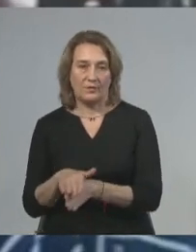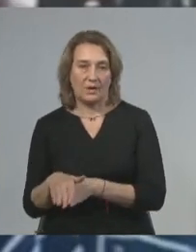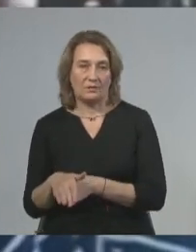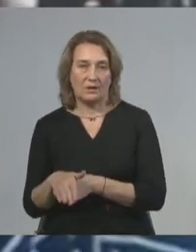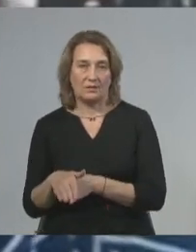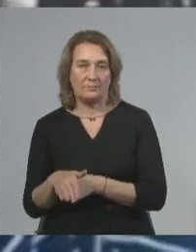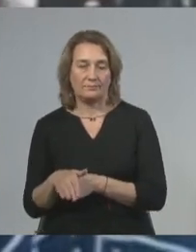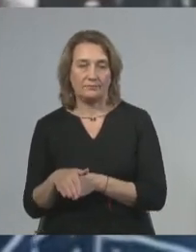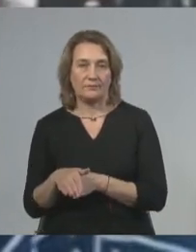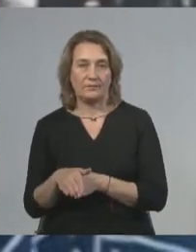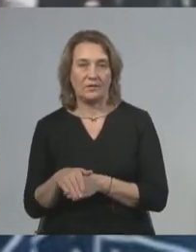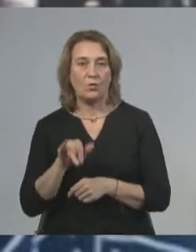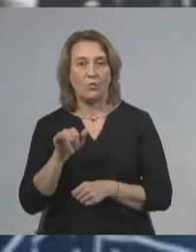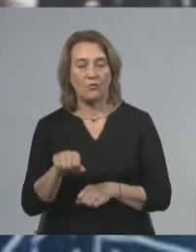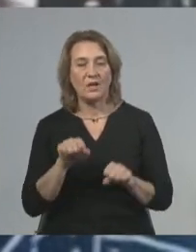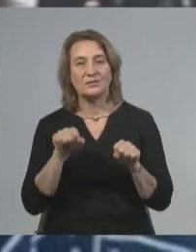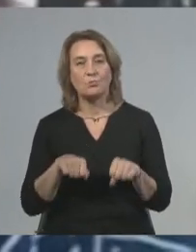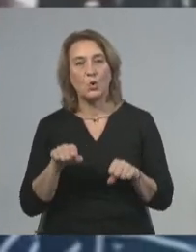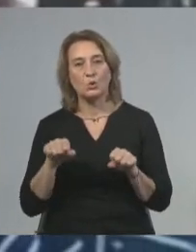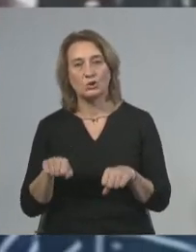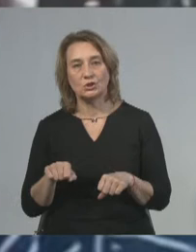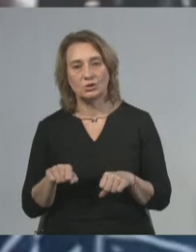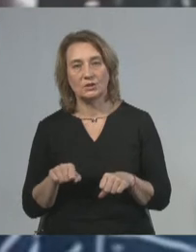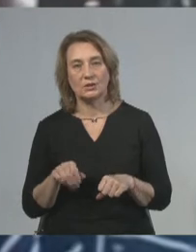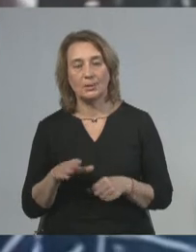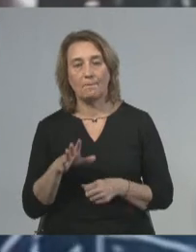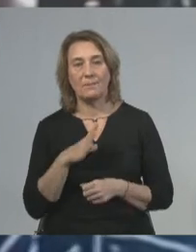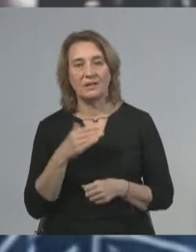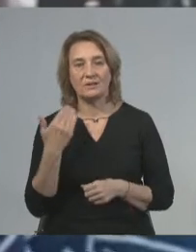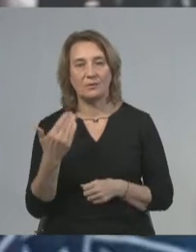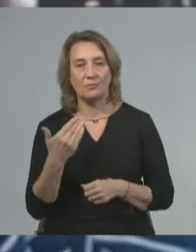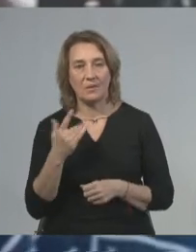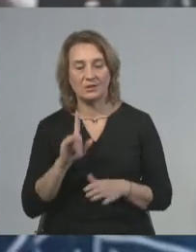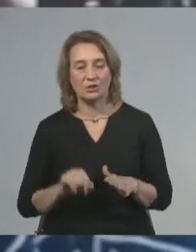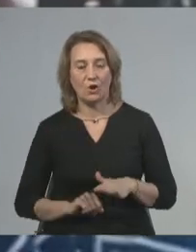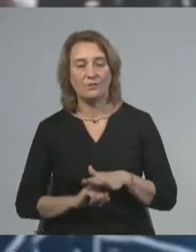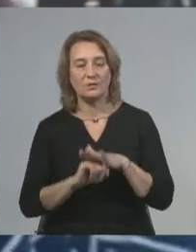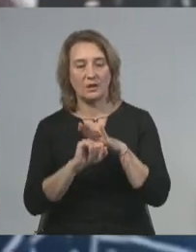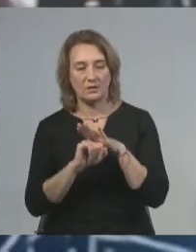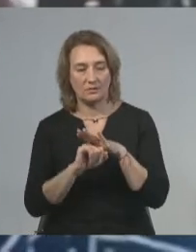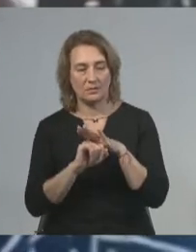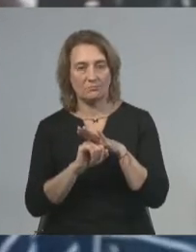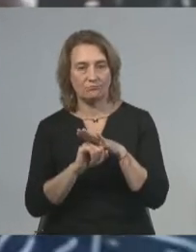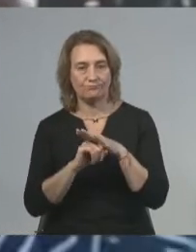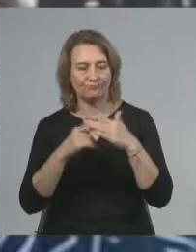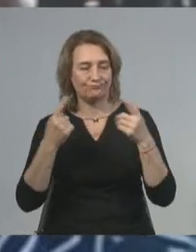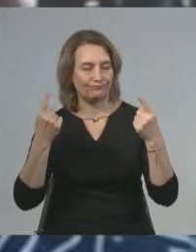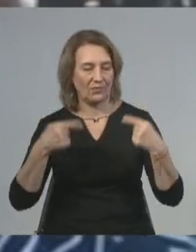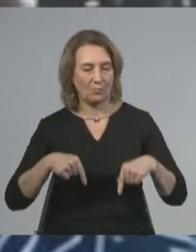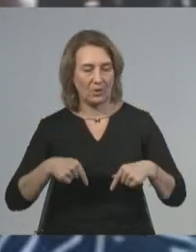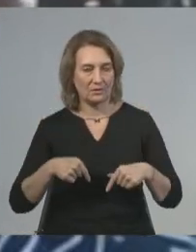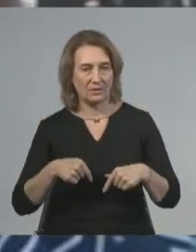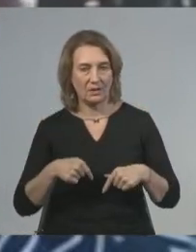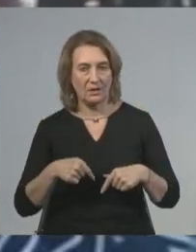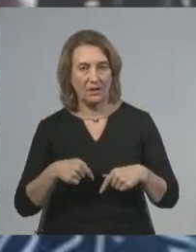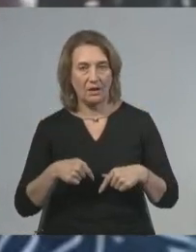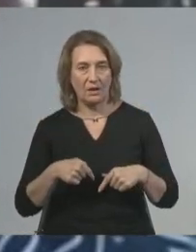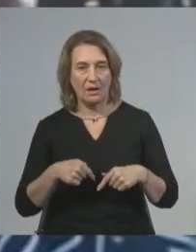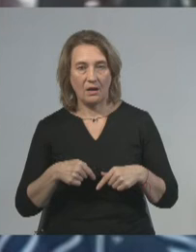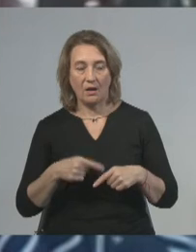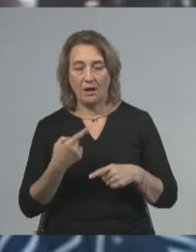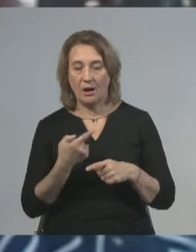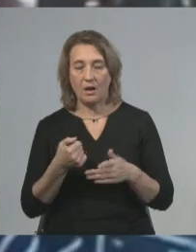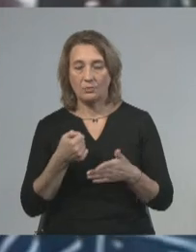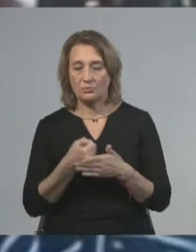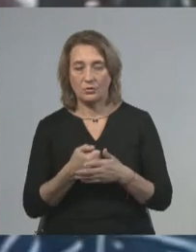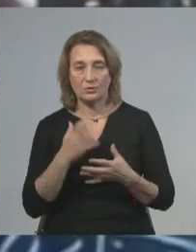have reporting on how there is very few women on the list but still it happens uh every day i would say